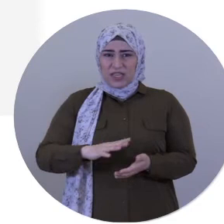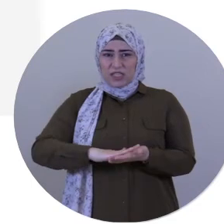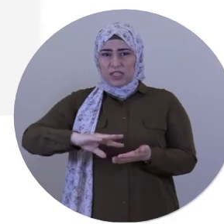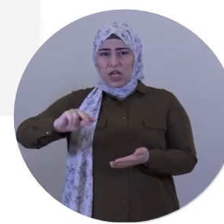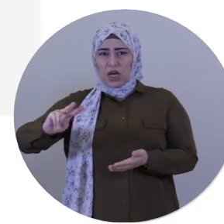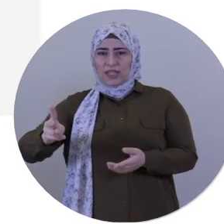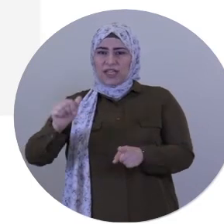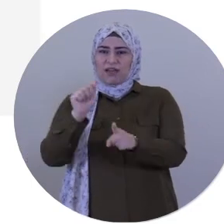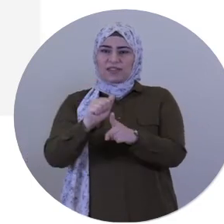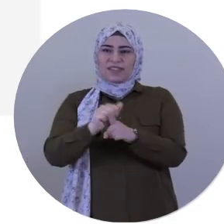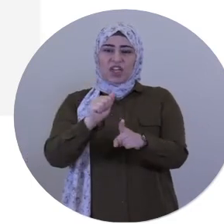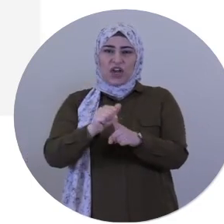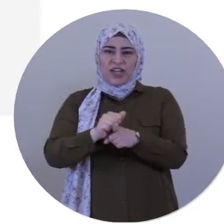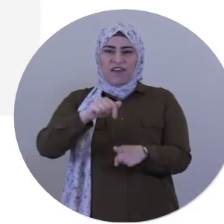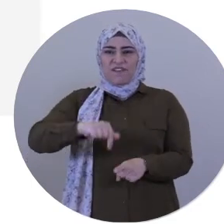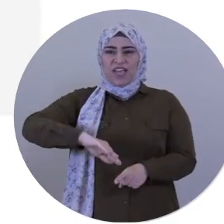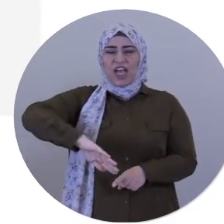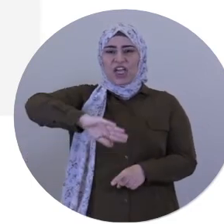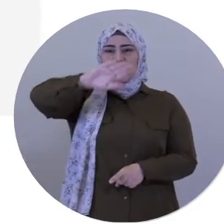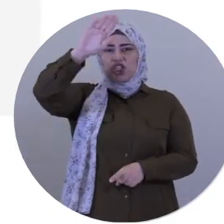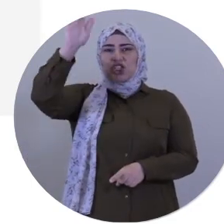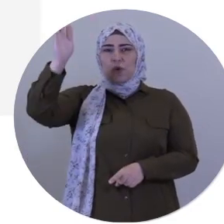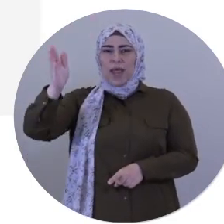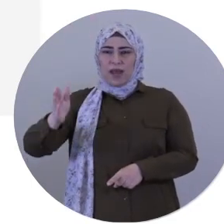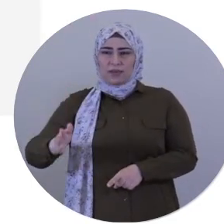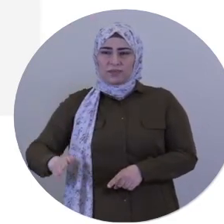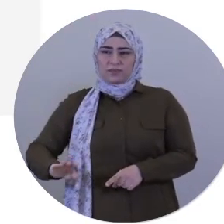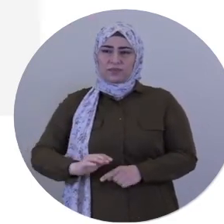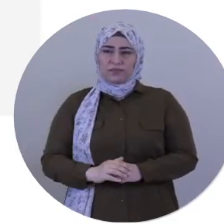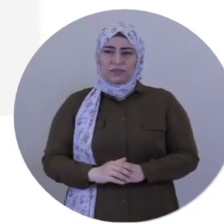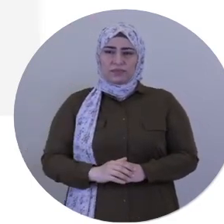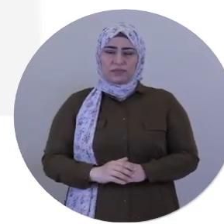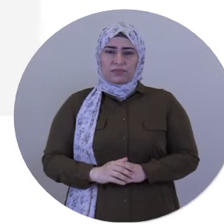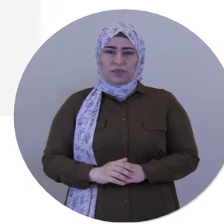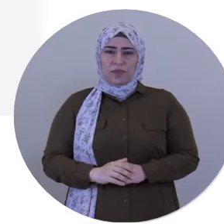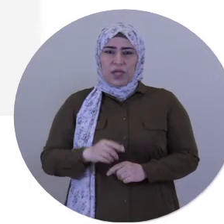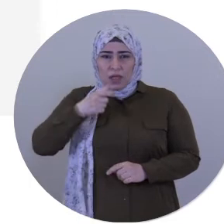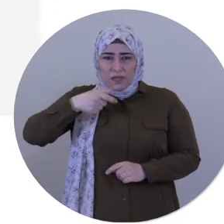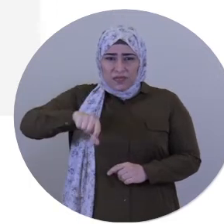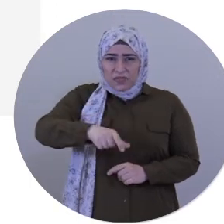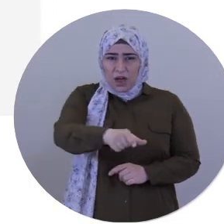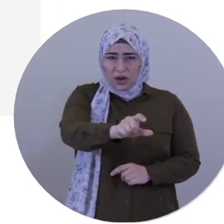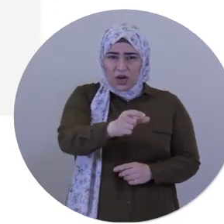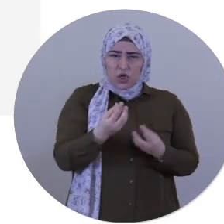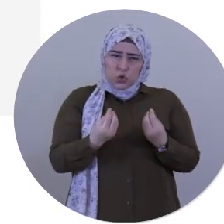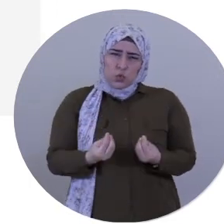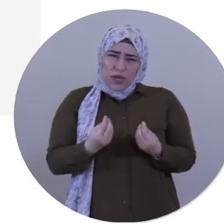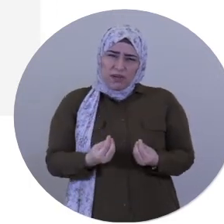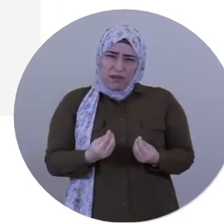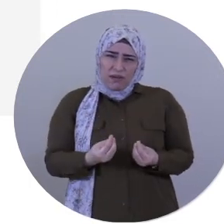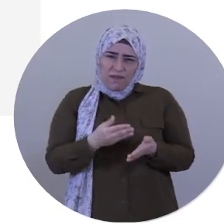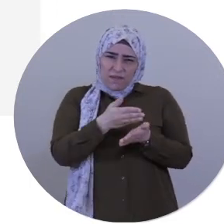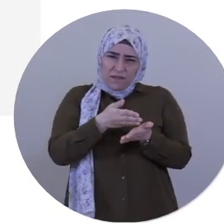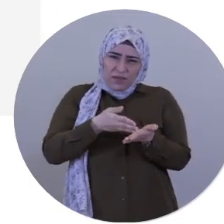cliffs and hills. No great rivers originate in deserts. but a river may rise in moist areas and